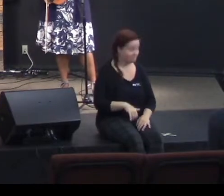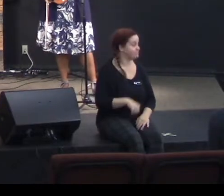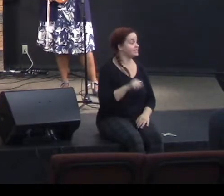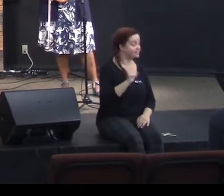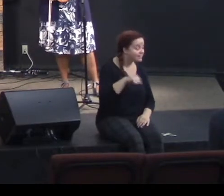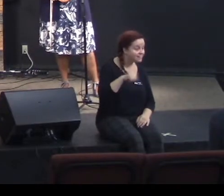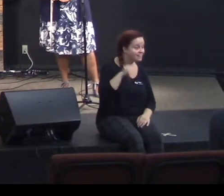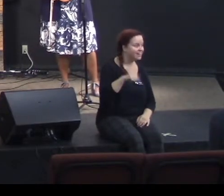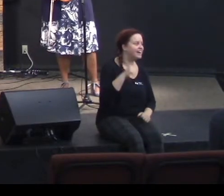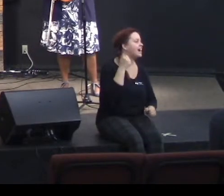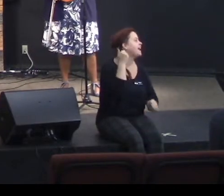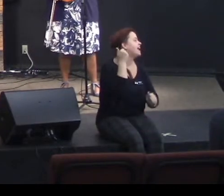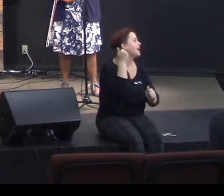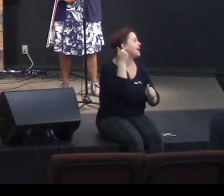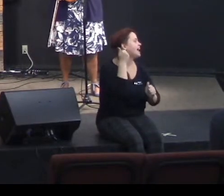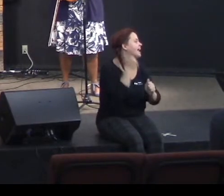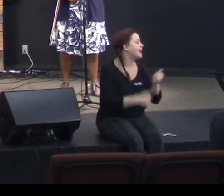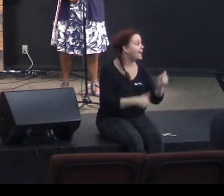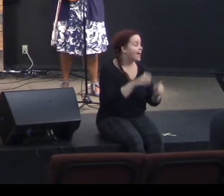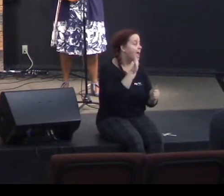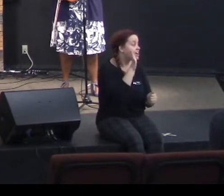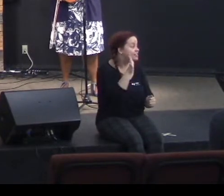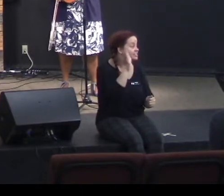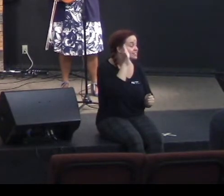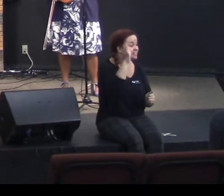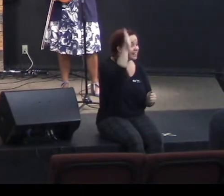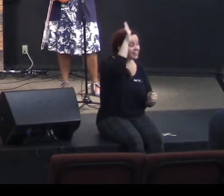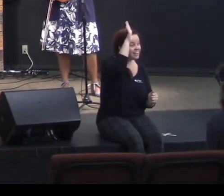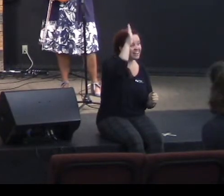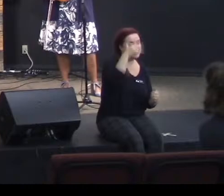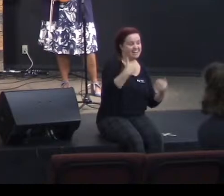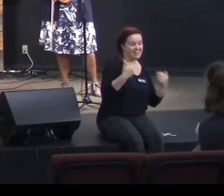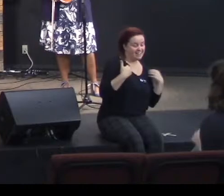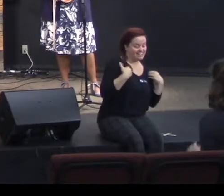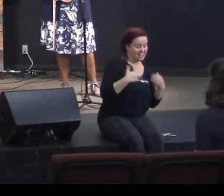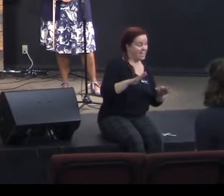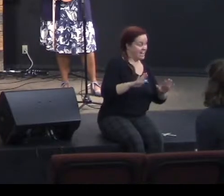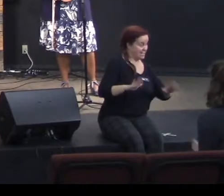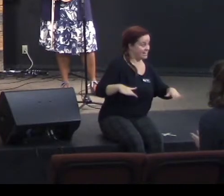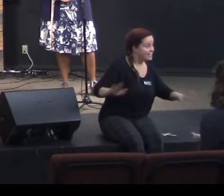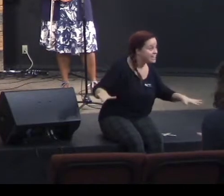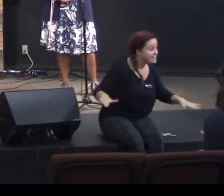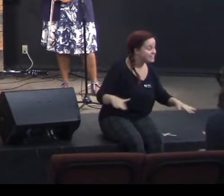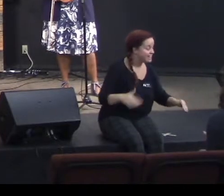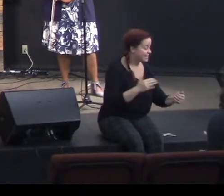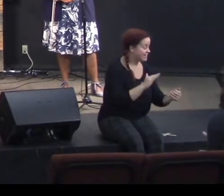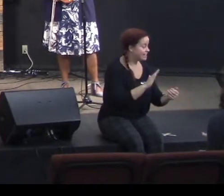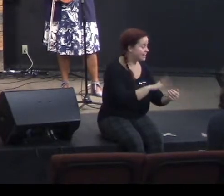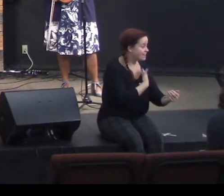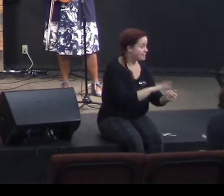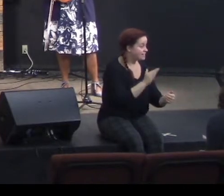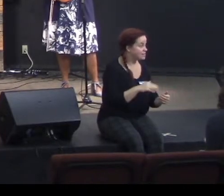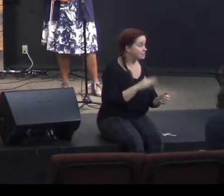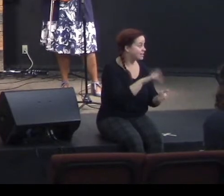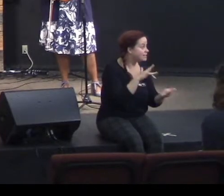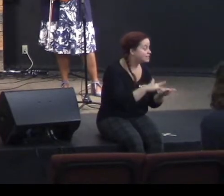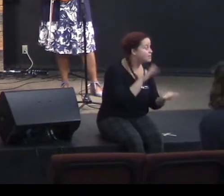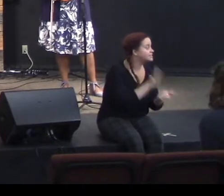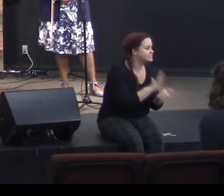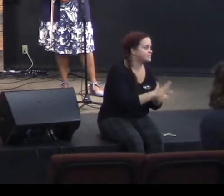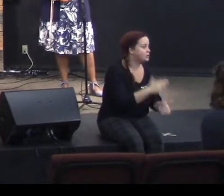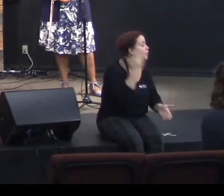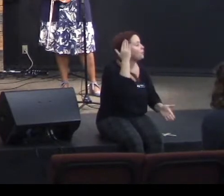Yeah. Every parent that had a middle schooler learn an instrument was having flashbacks. No, Lord,